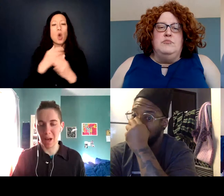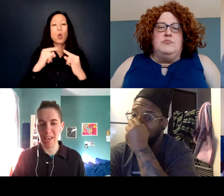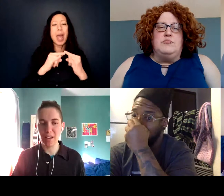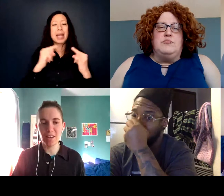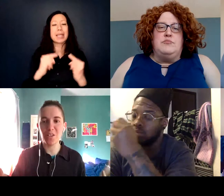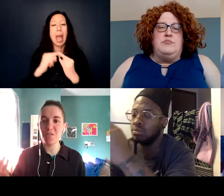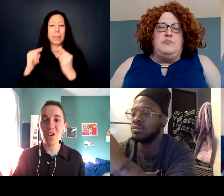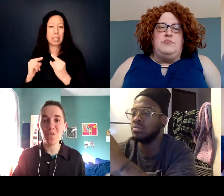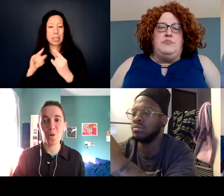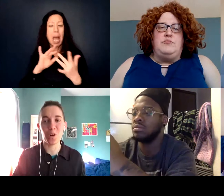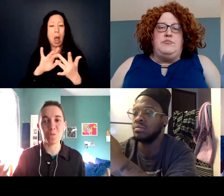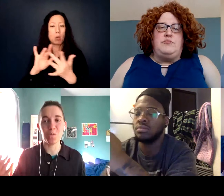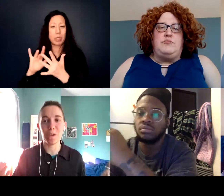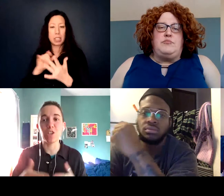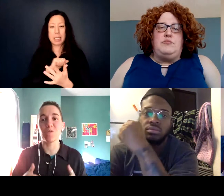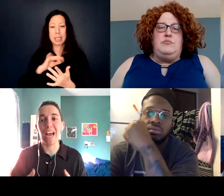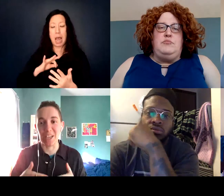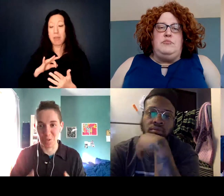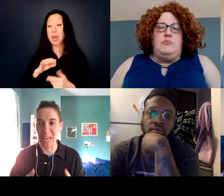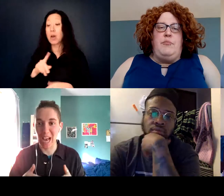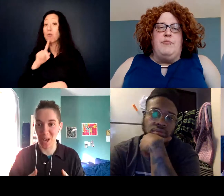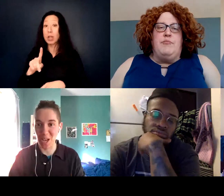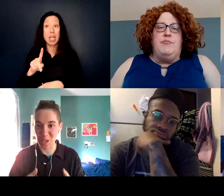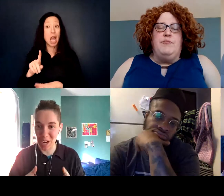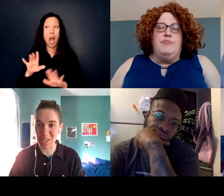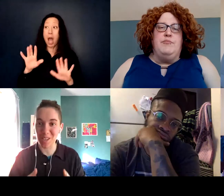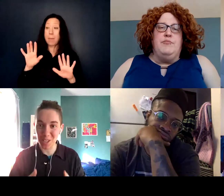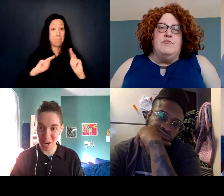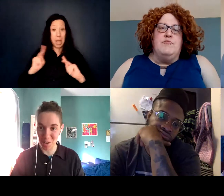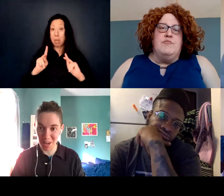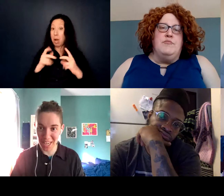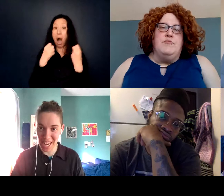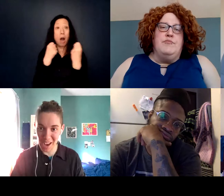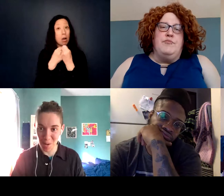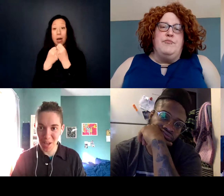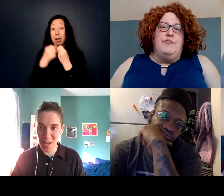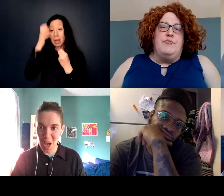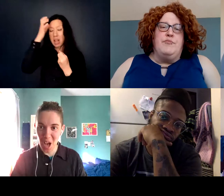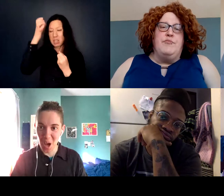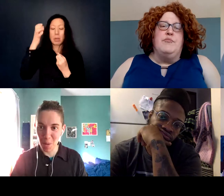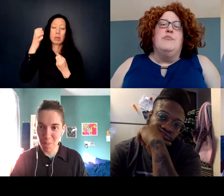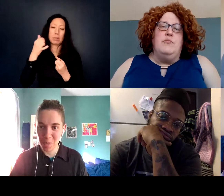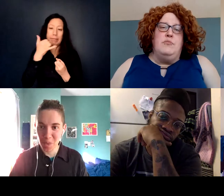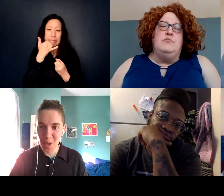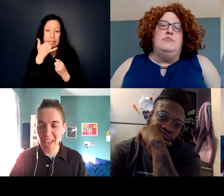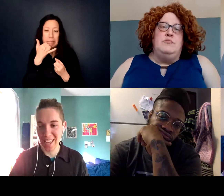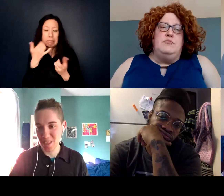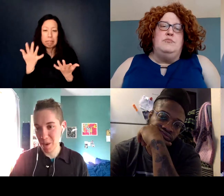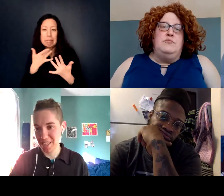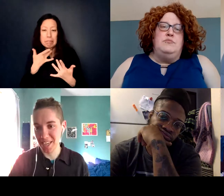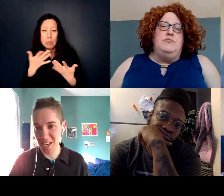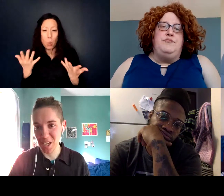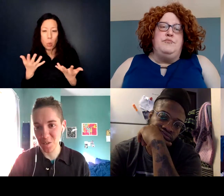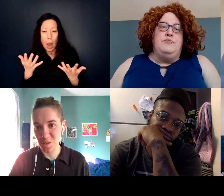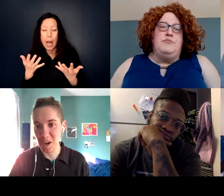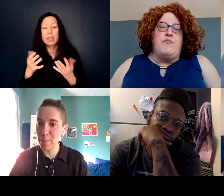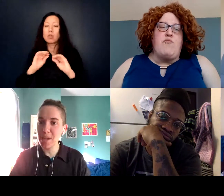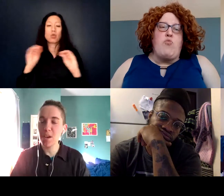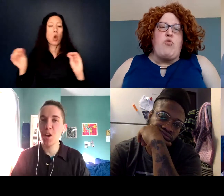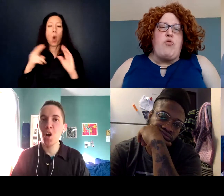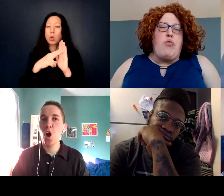lot of great buy-in. The flaw, of course, being that we don't actually have a contract with a trainer right now. And at the pace